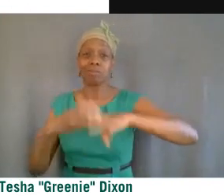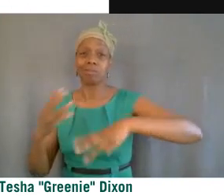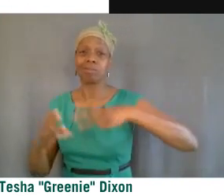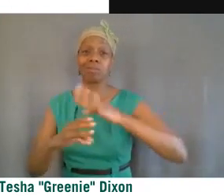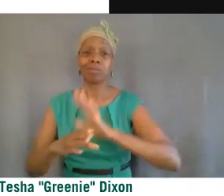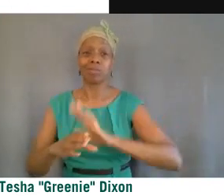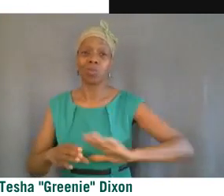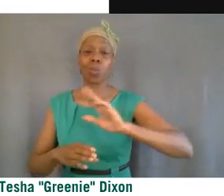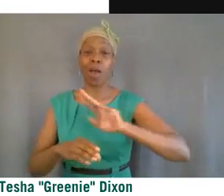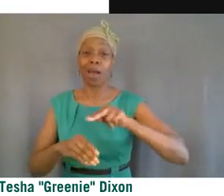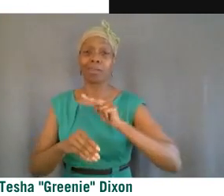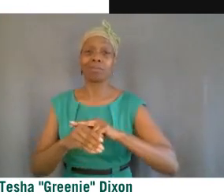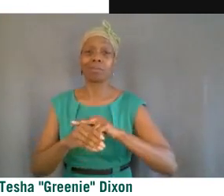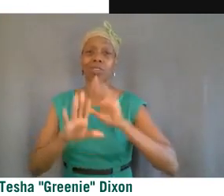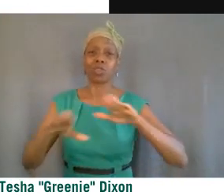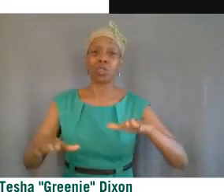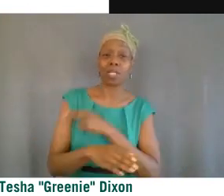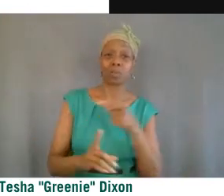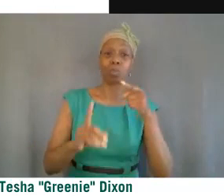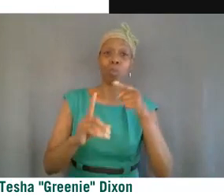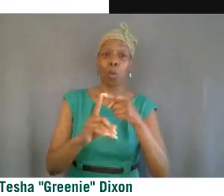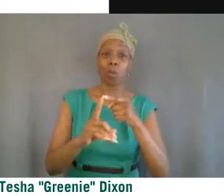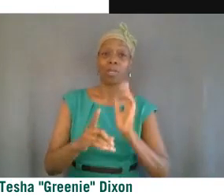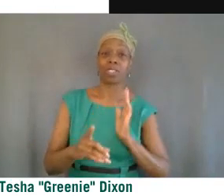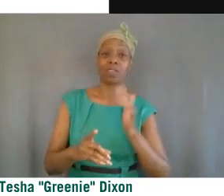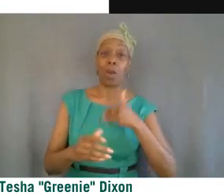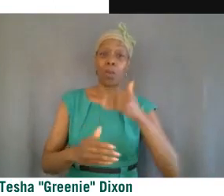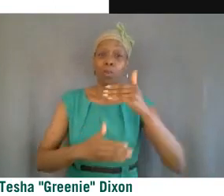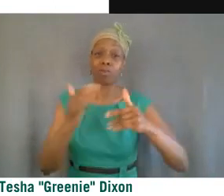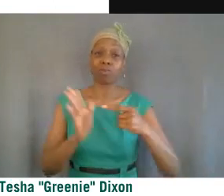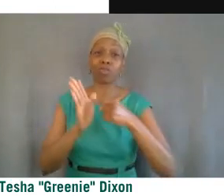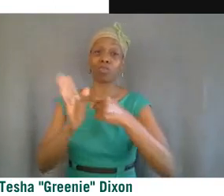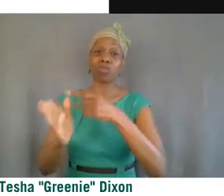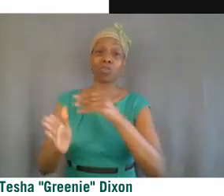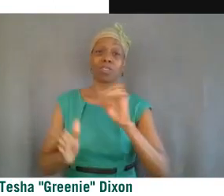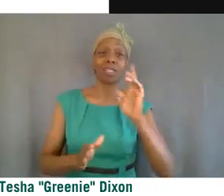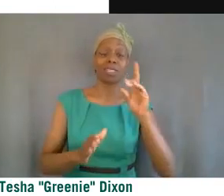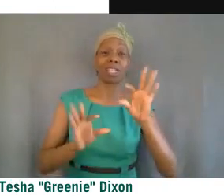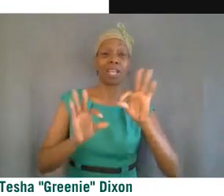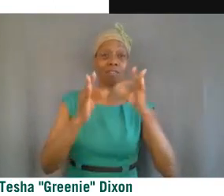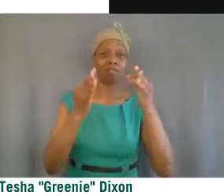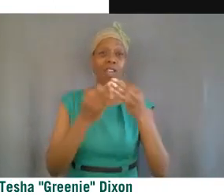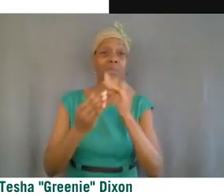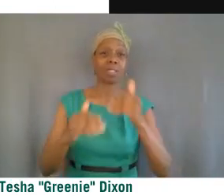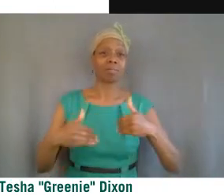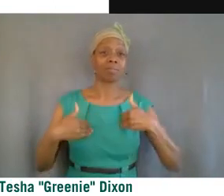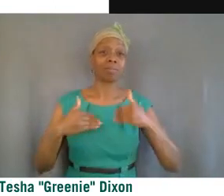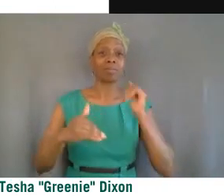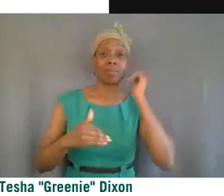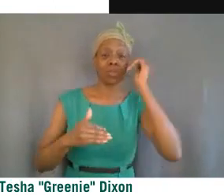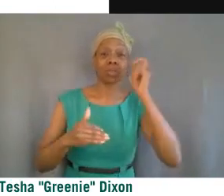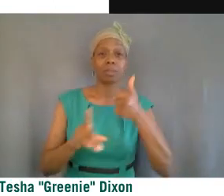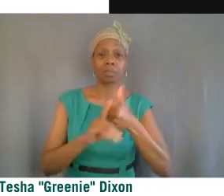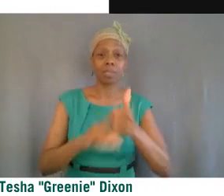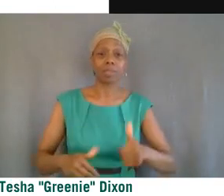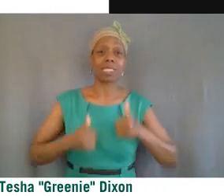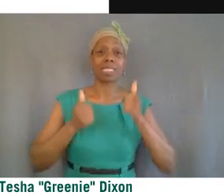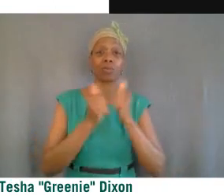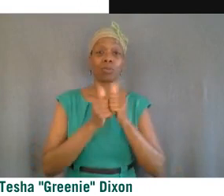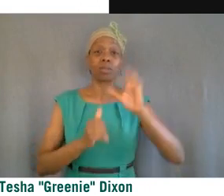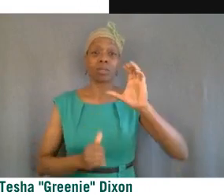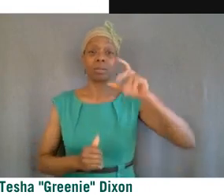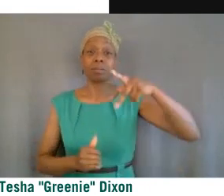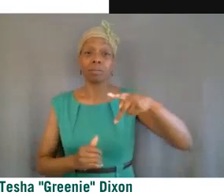to show and educate both families and young adults living with cerebral palsy what is